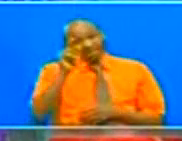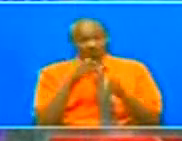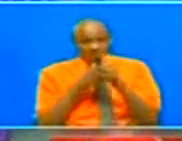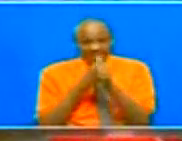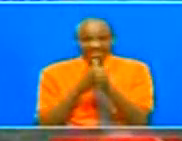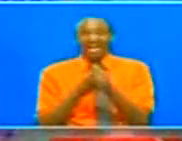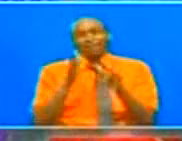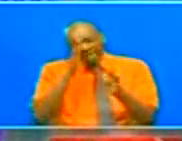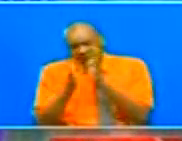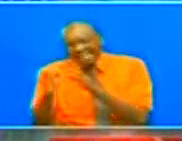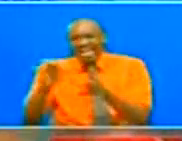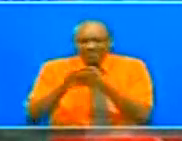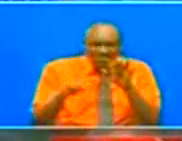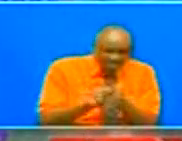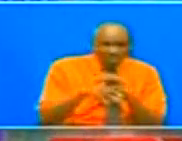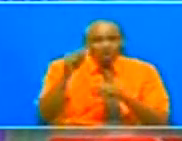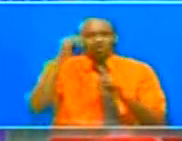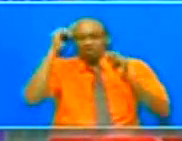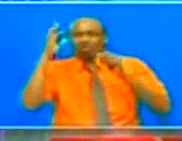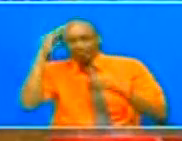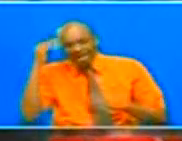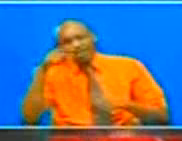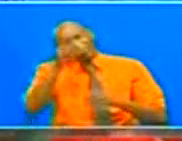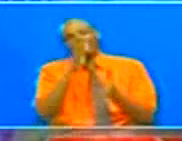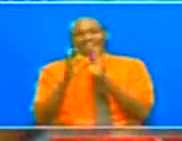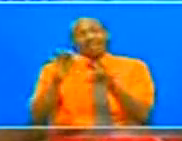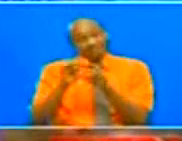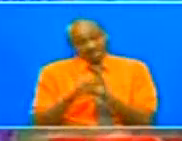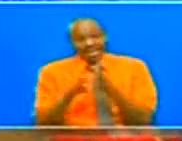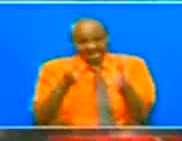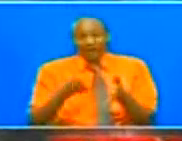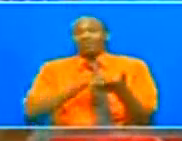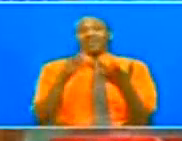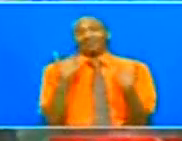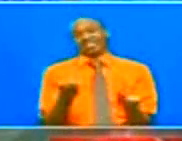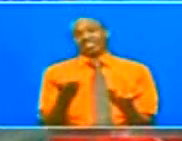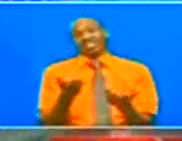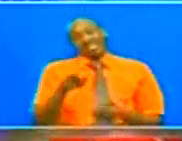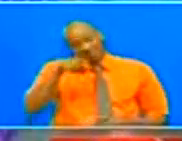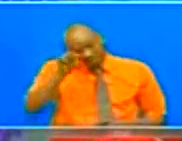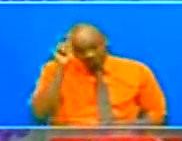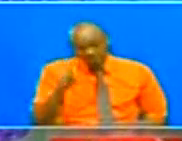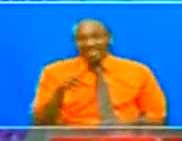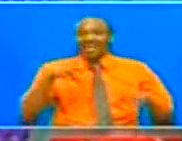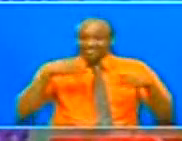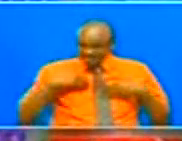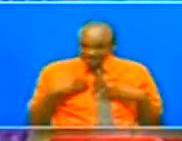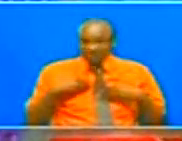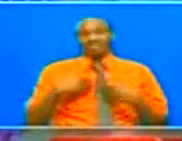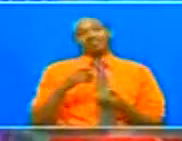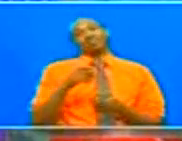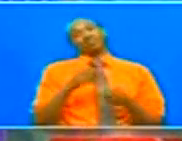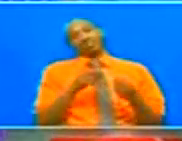the roadmap on the invasion of Somalia. He's the one who rationalized. Now that we have failed, why is he not being taken to account?